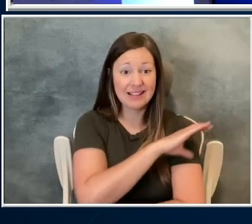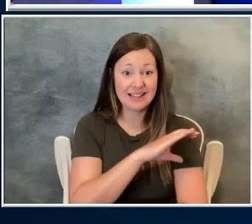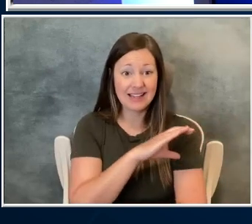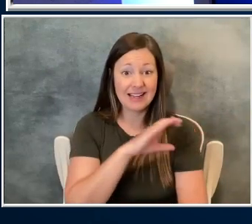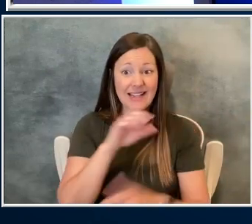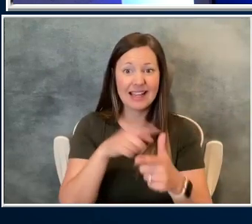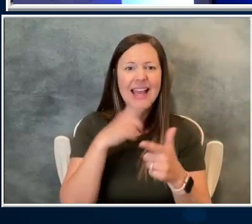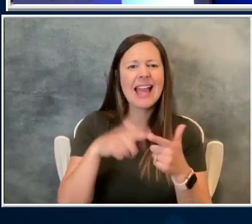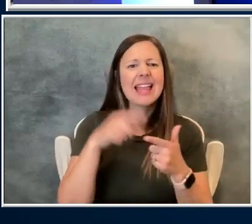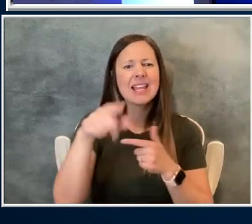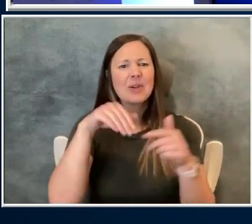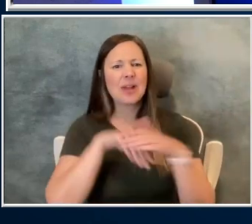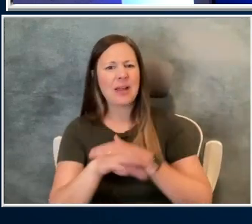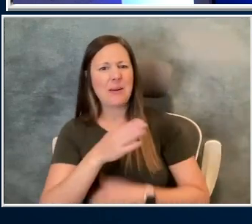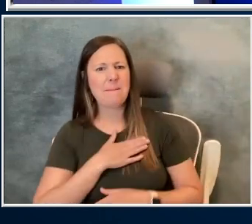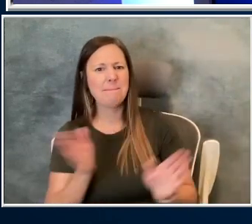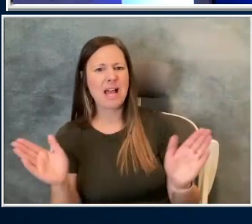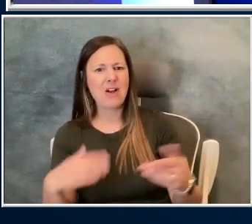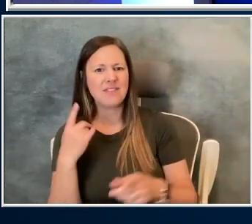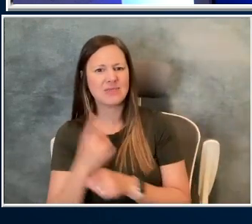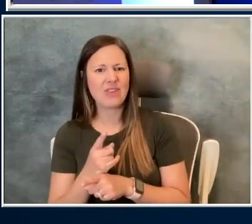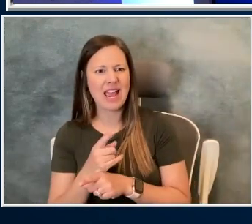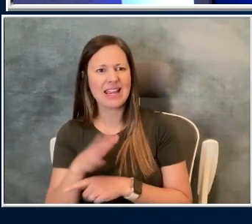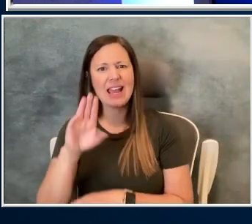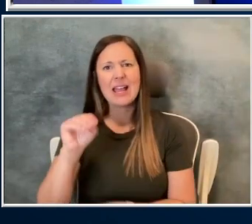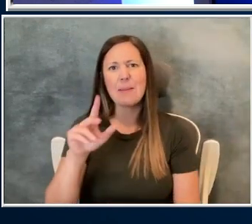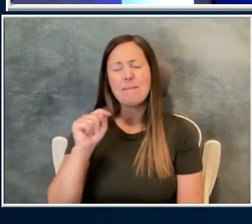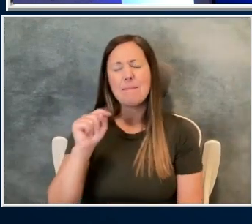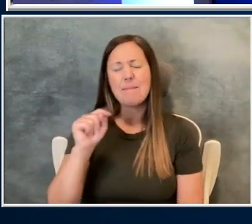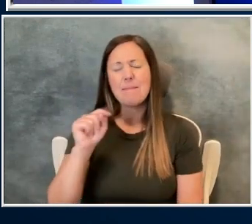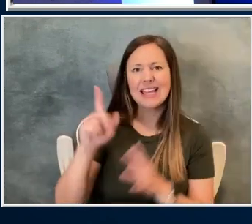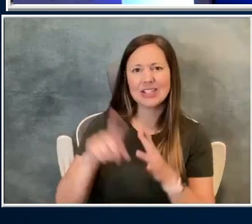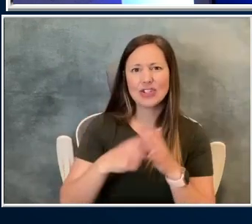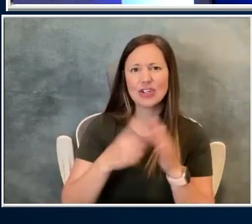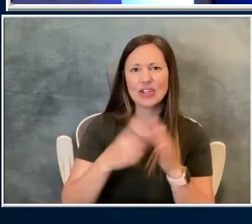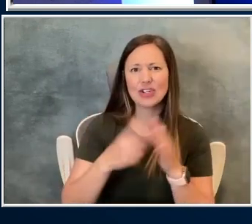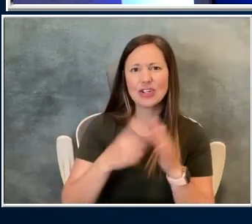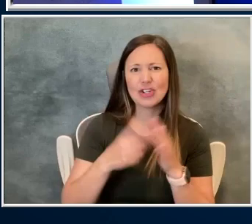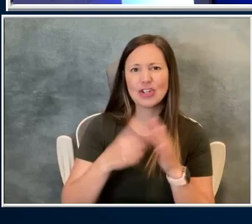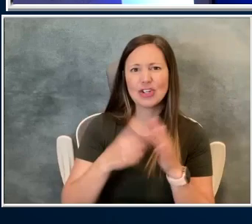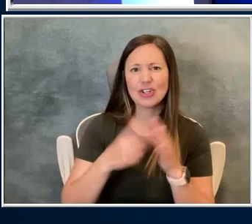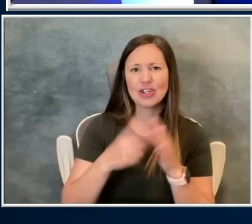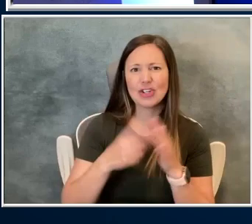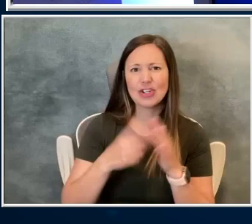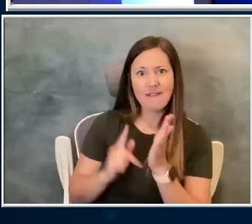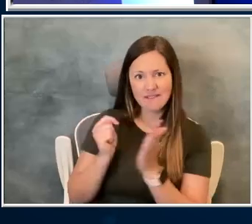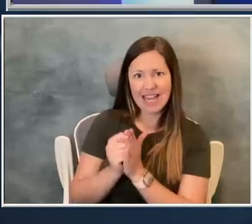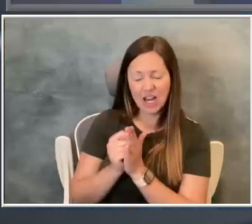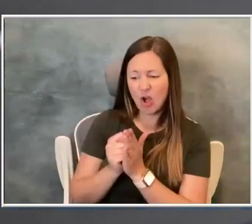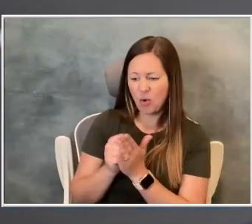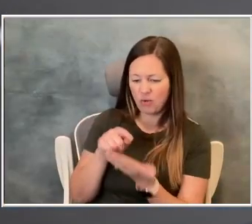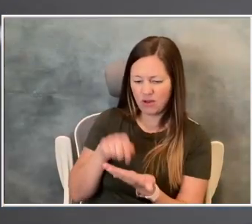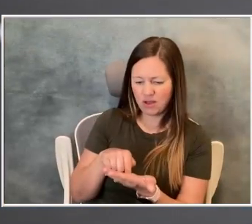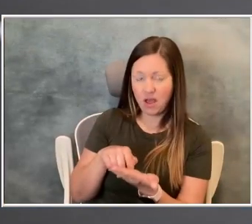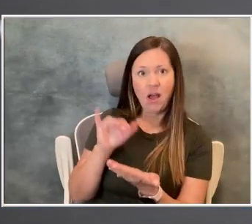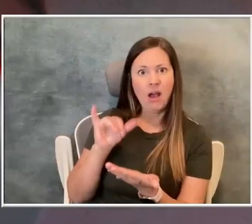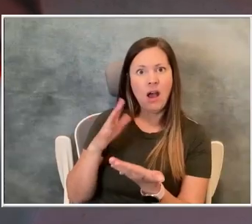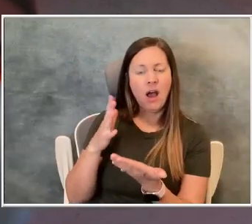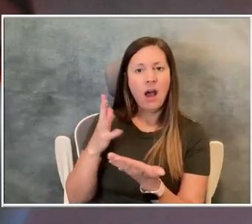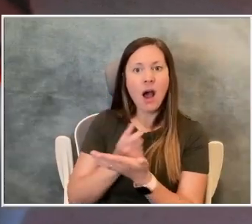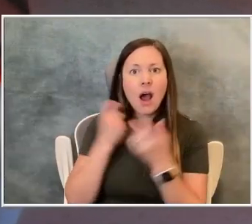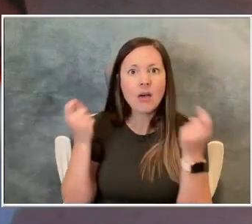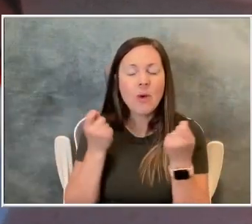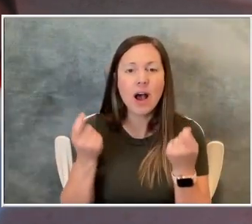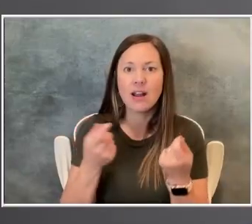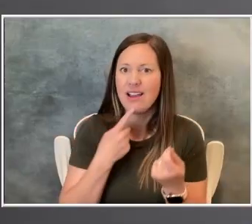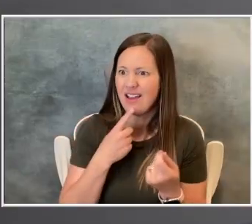office. Then I walked into your office because Matt and I started talking about it, and he showed me the video of their championship win. I'm like, does anyone know